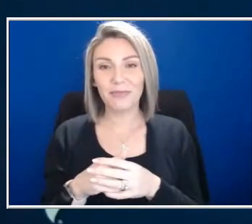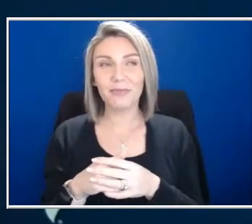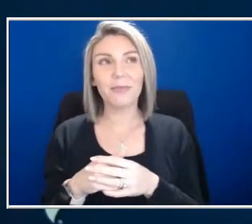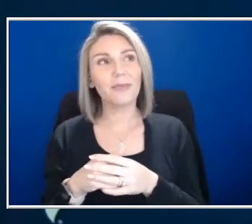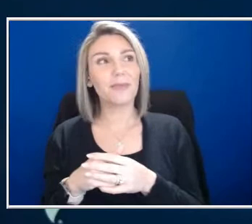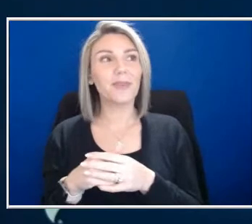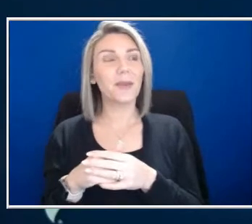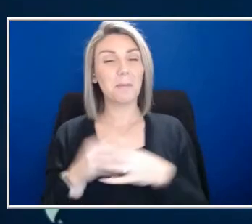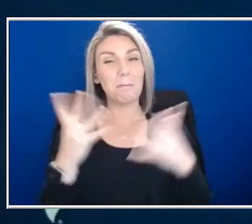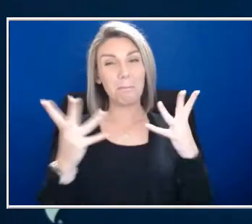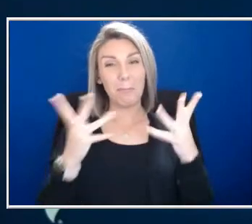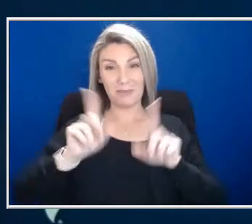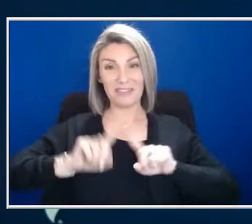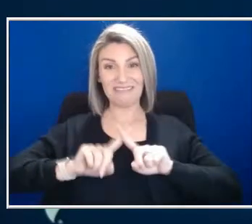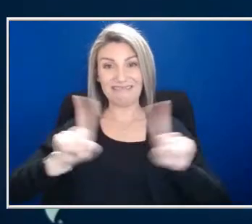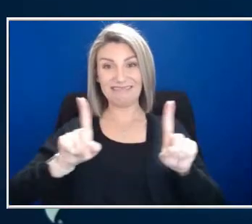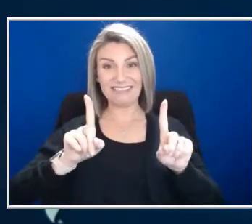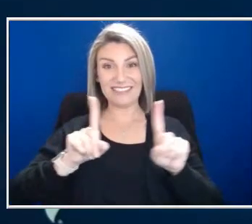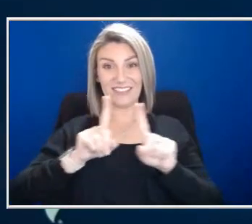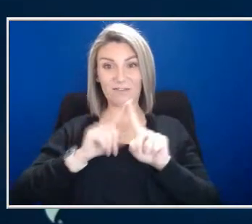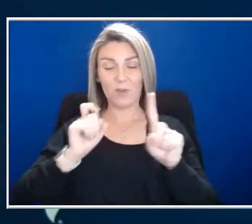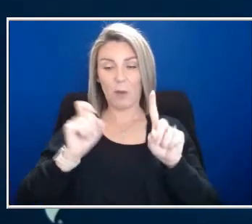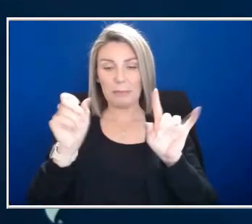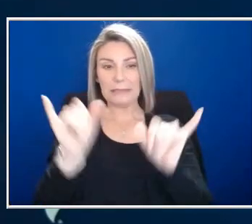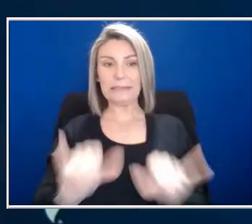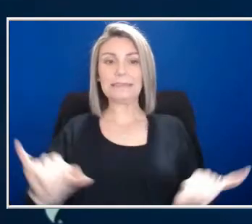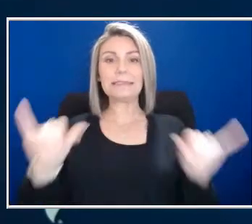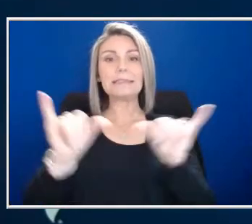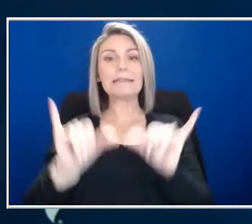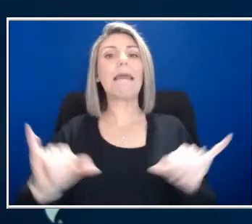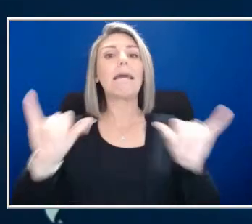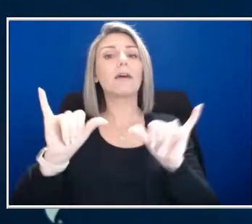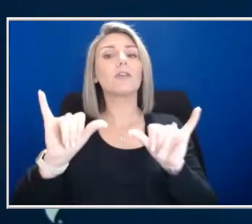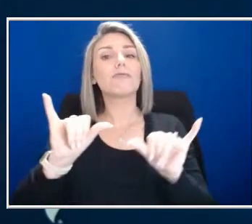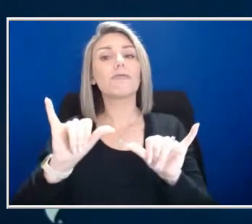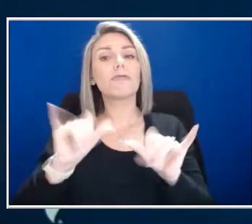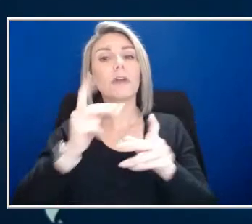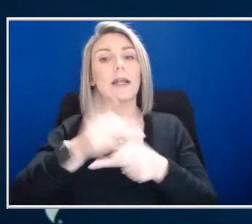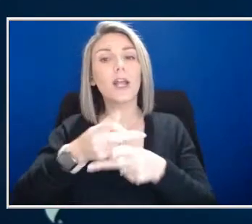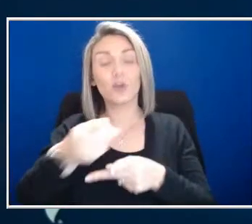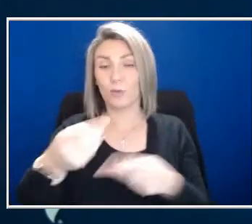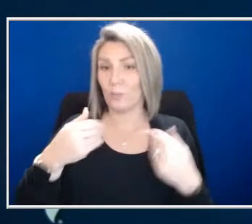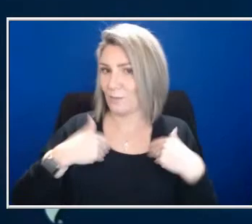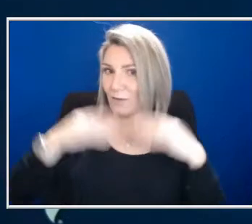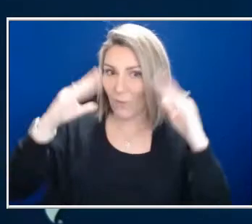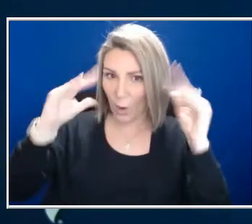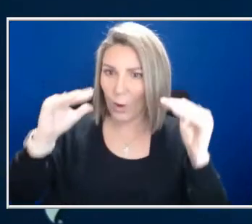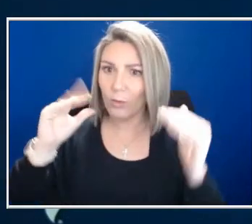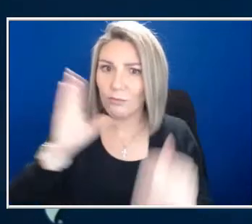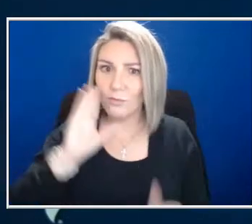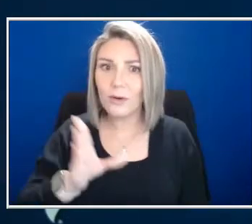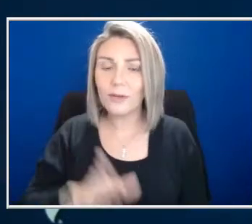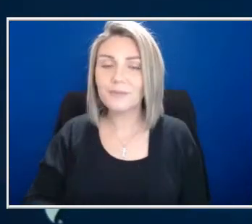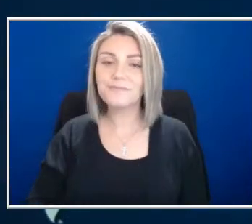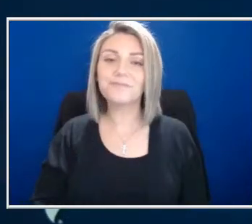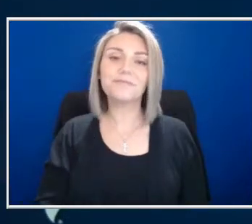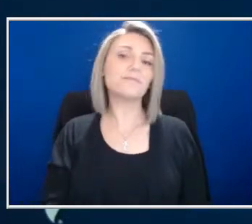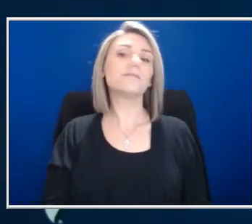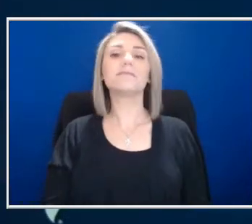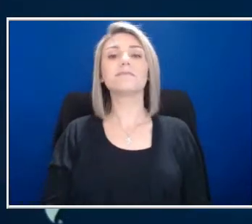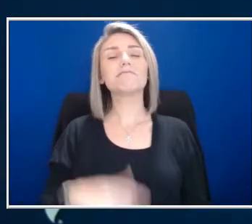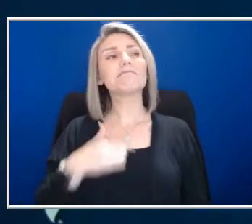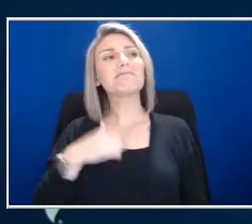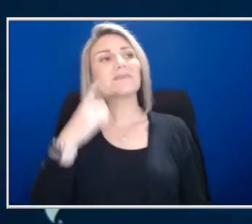is different than what the standard is, then you've got hope. And I suppose at some